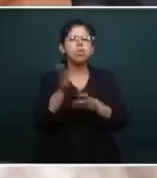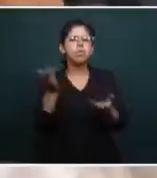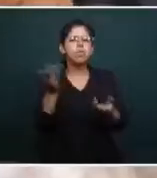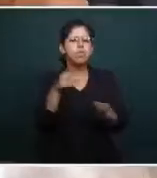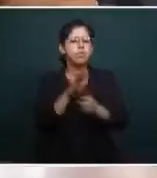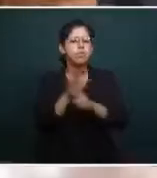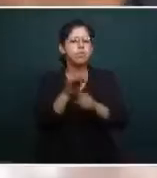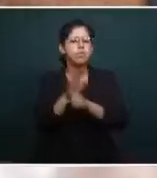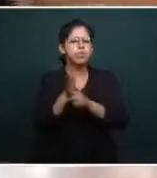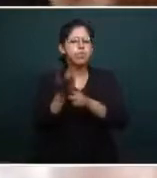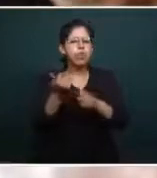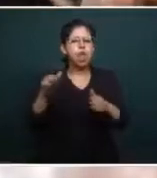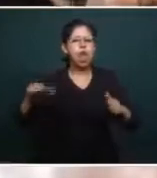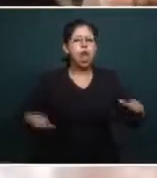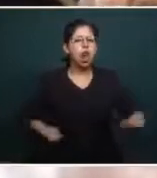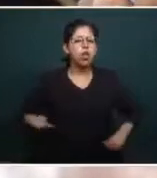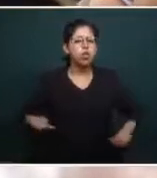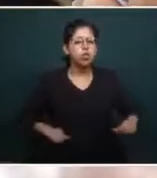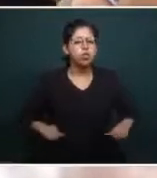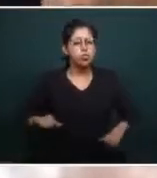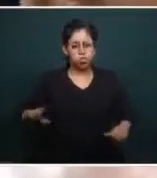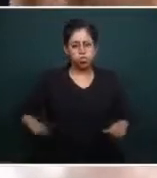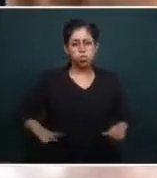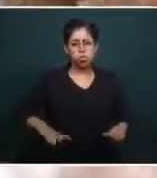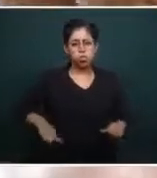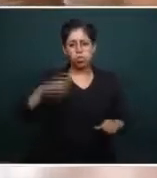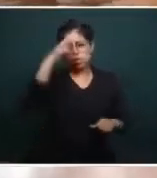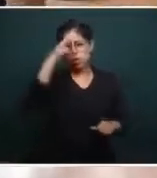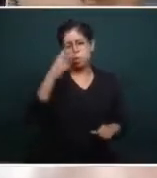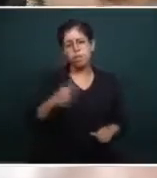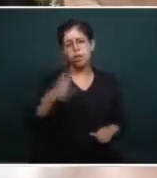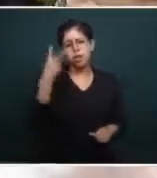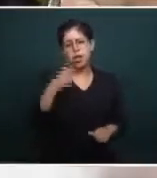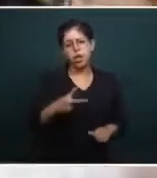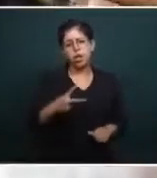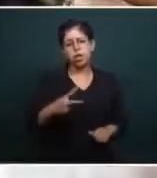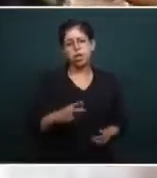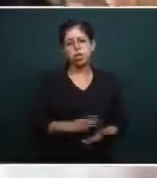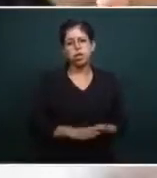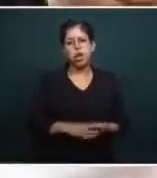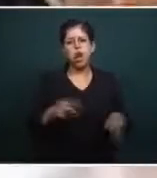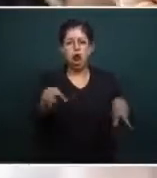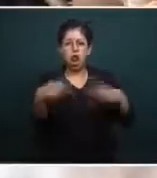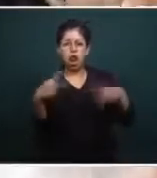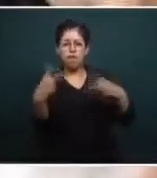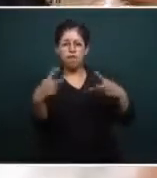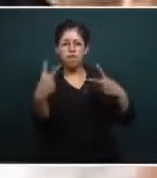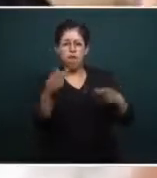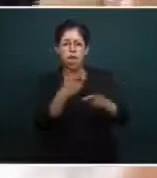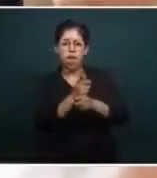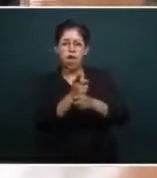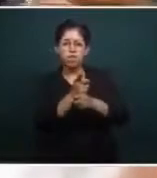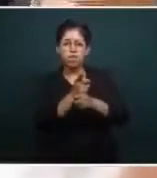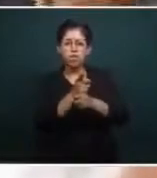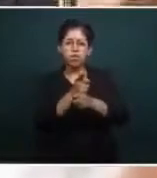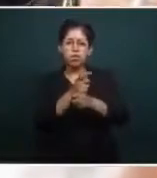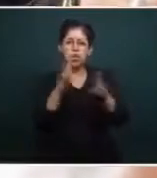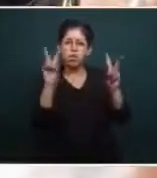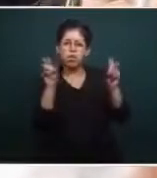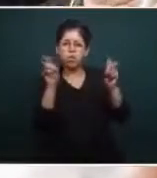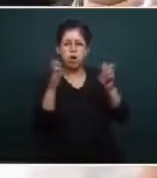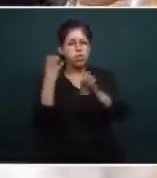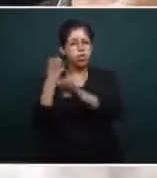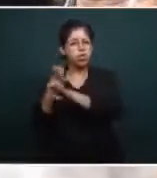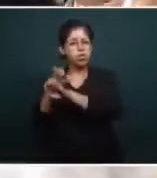insist what is la actitud del gobierno the attitude mexicano of the Mexican respecto government a esta regarding venta this de armas en Estados sale Unidos. of the Finalmente, U.S. un episodio en